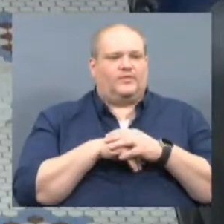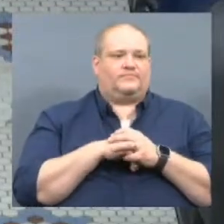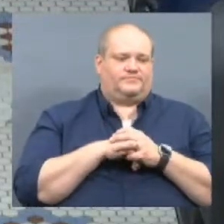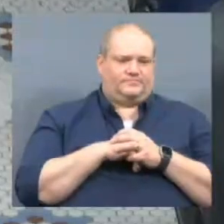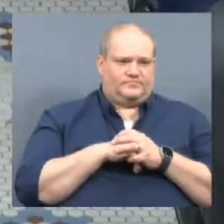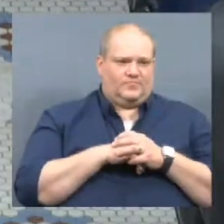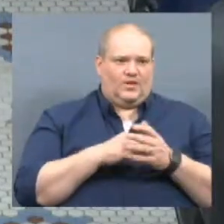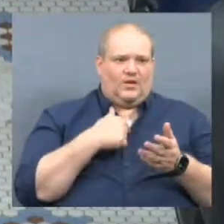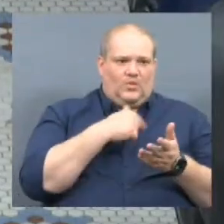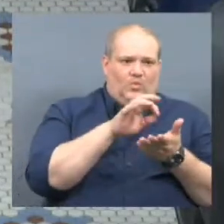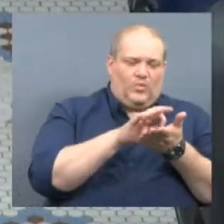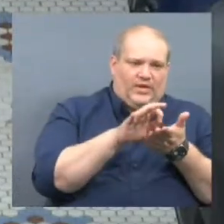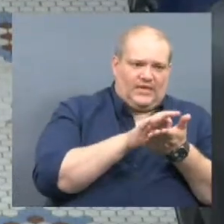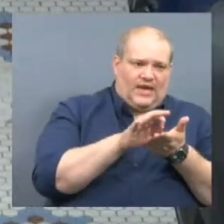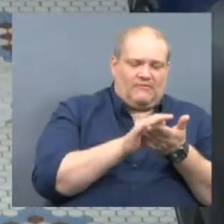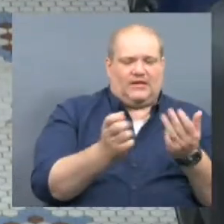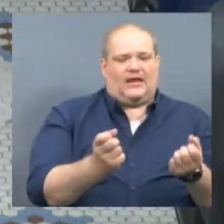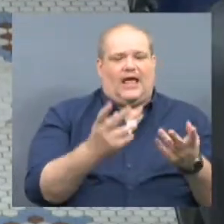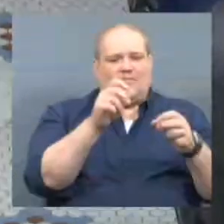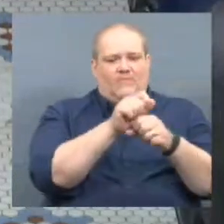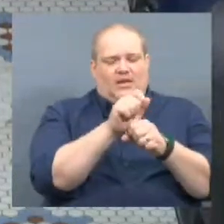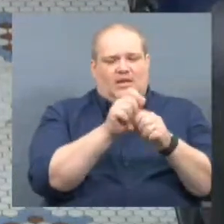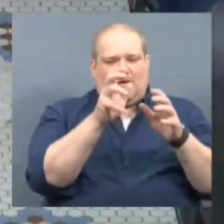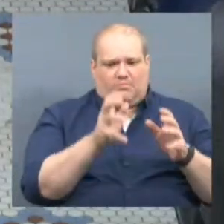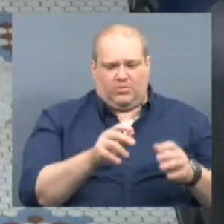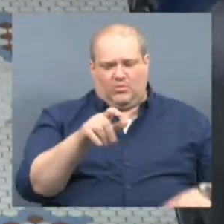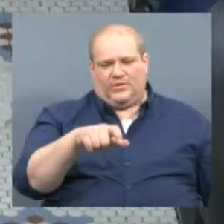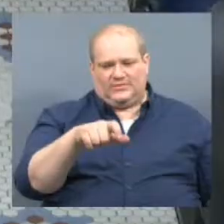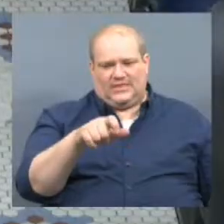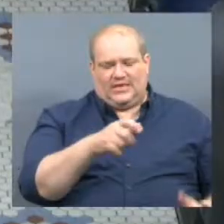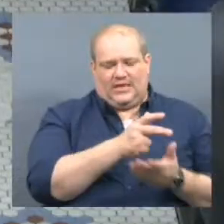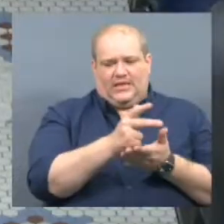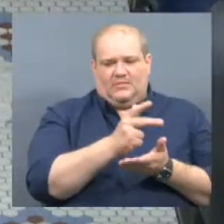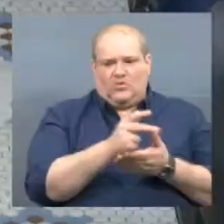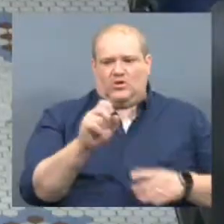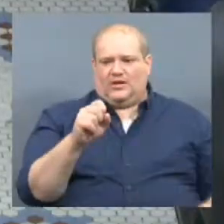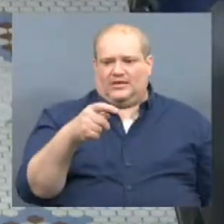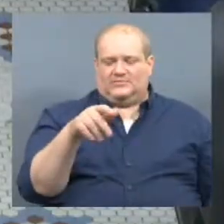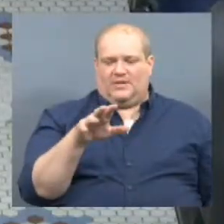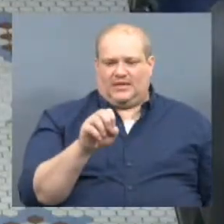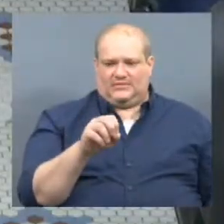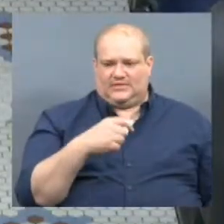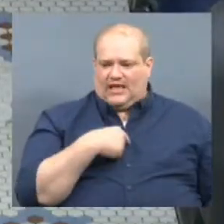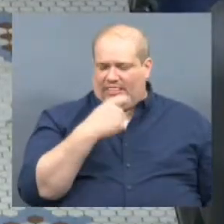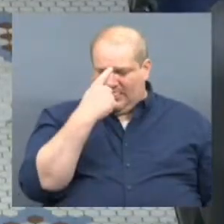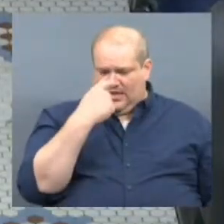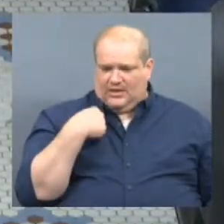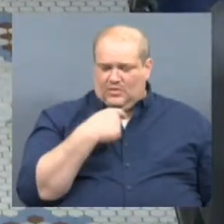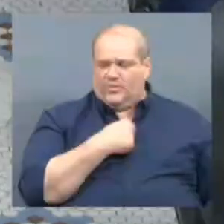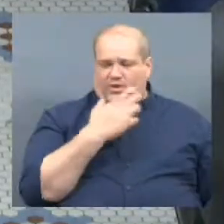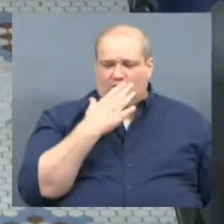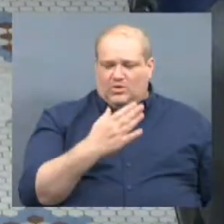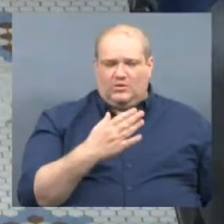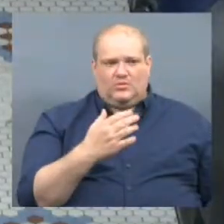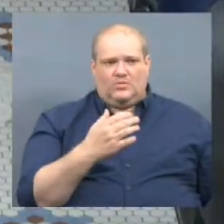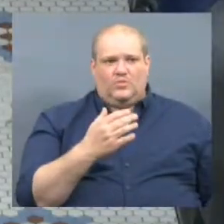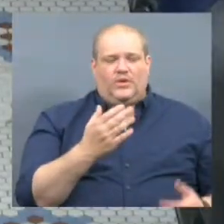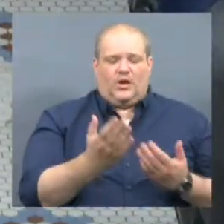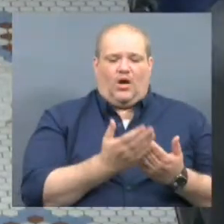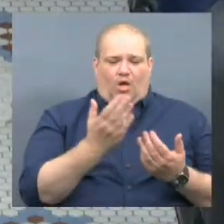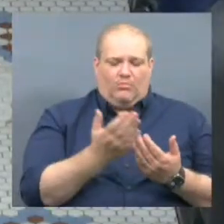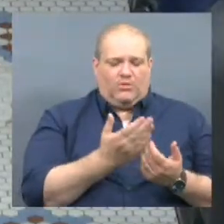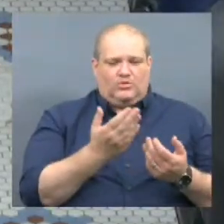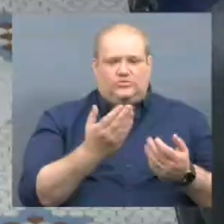And we counted the number of employees that need a parking space. I think we're pretty good, and so we're almost eliminating